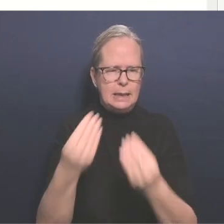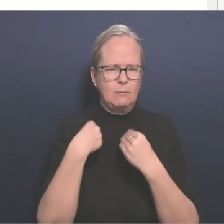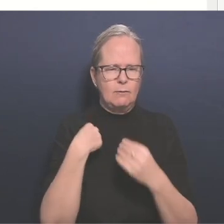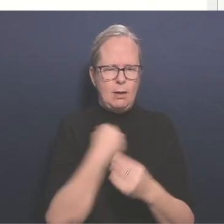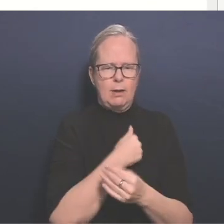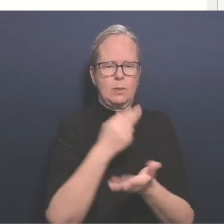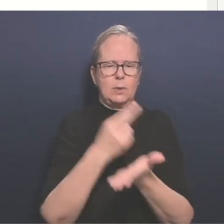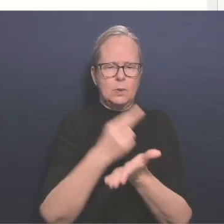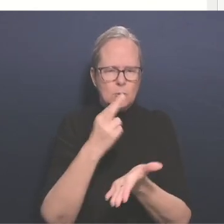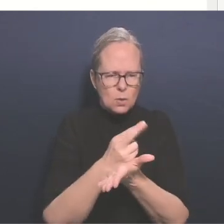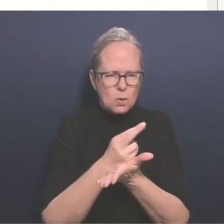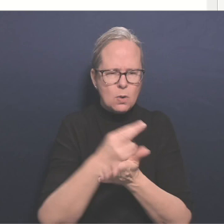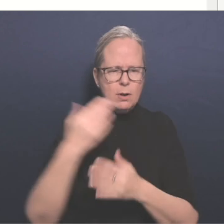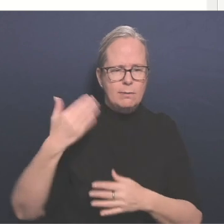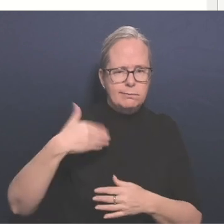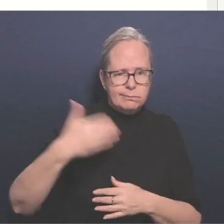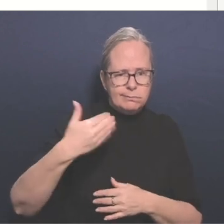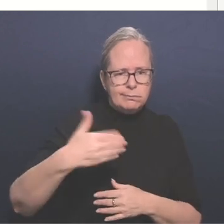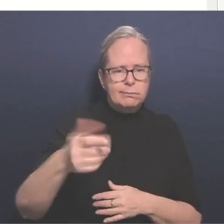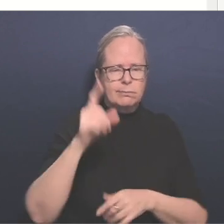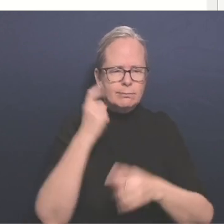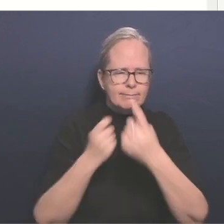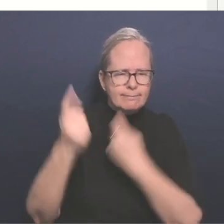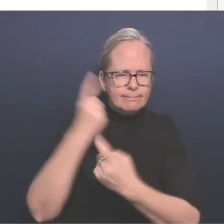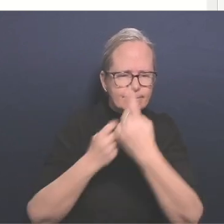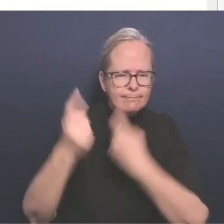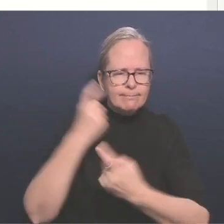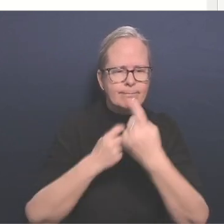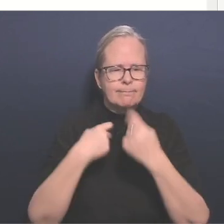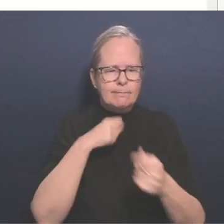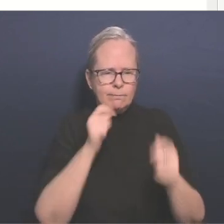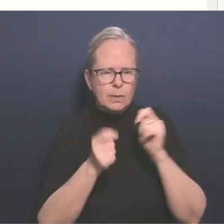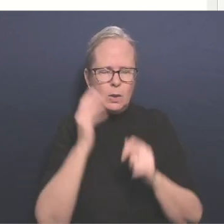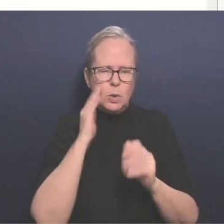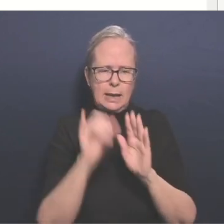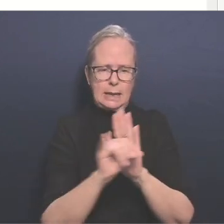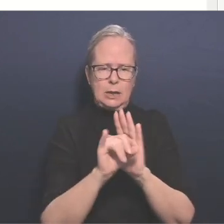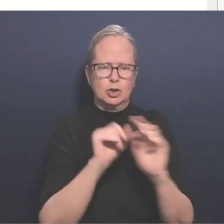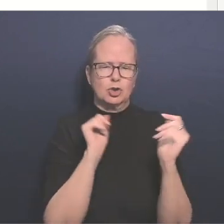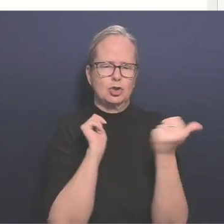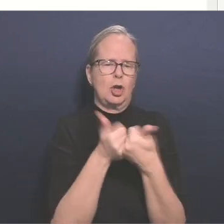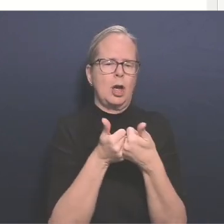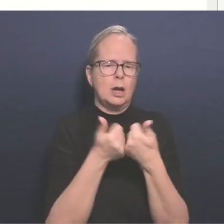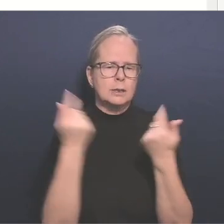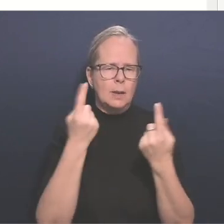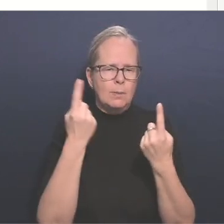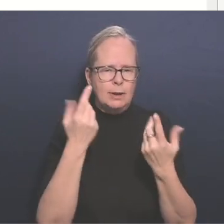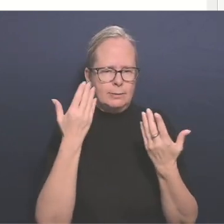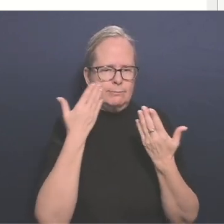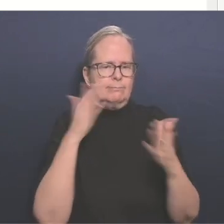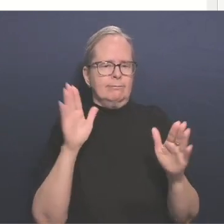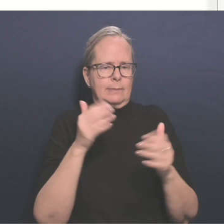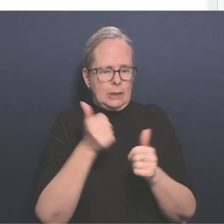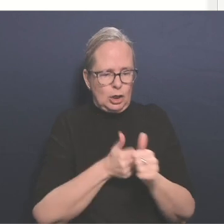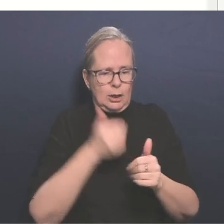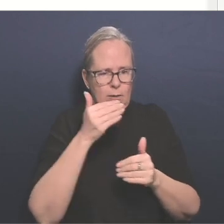where applicable, each section will have frequently asked questions that either the people with disabilities and or the advocates have encountered